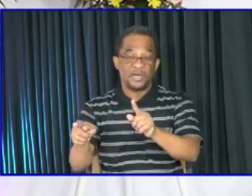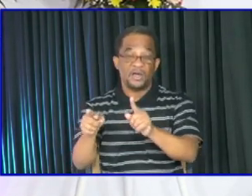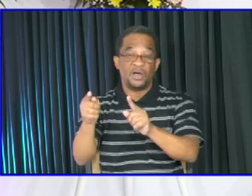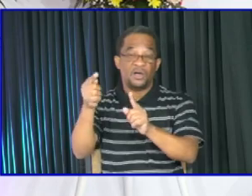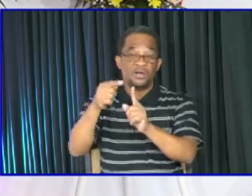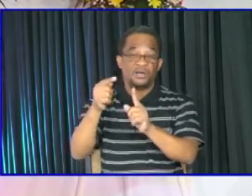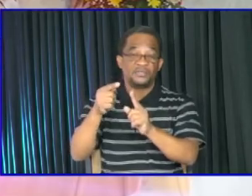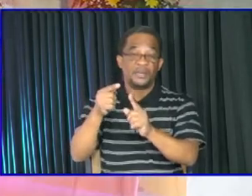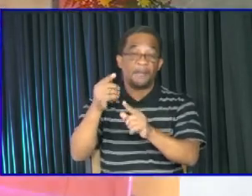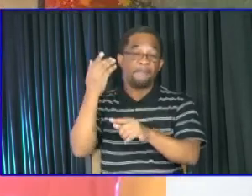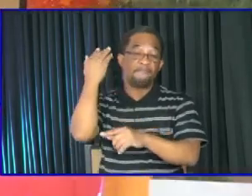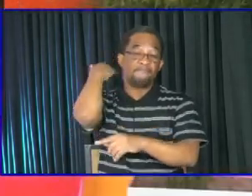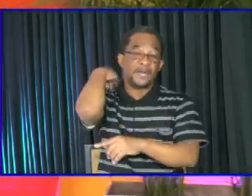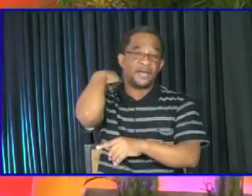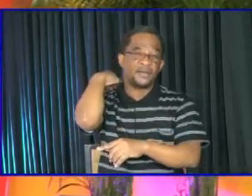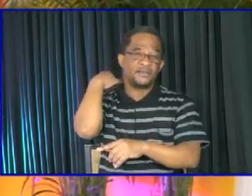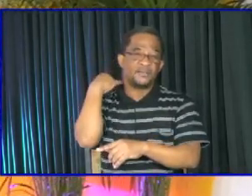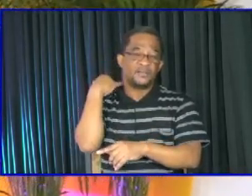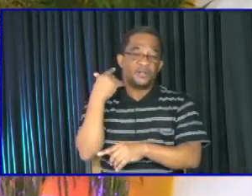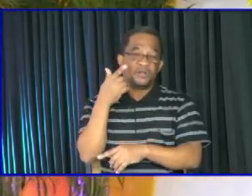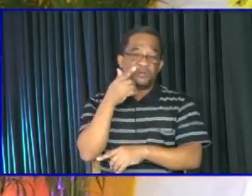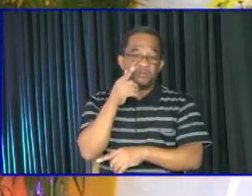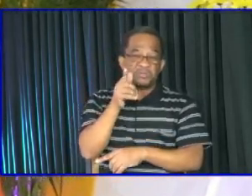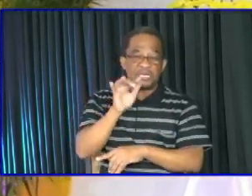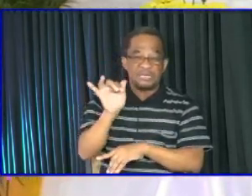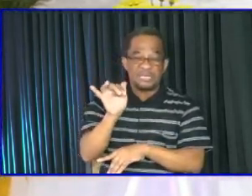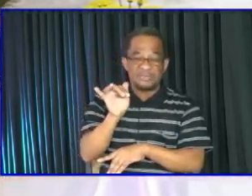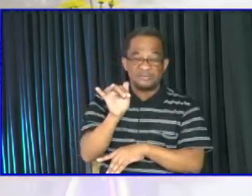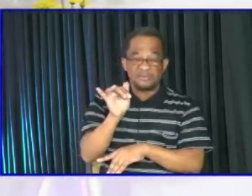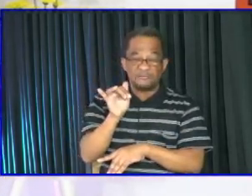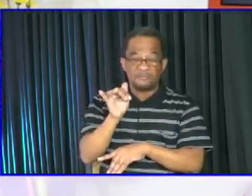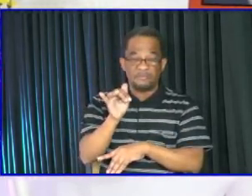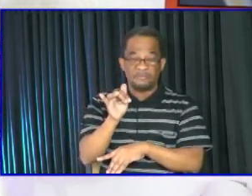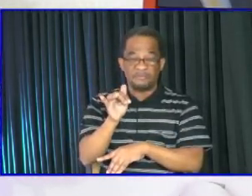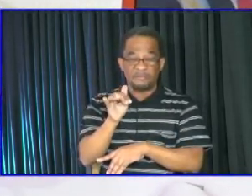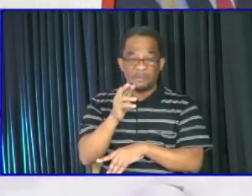back looks like raw meat.